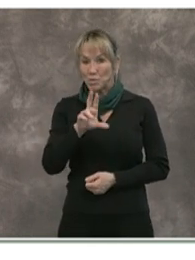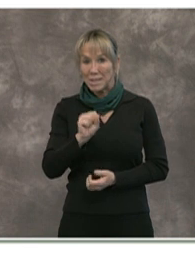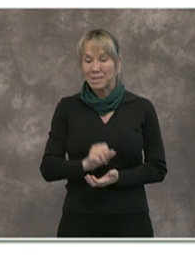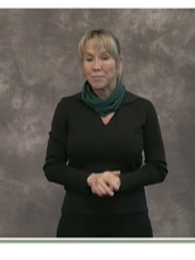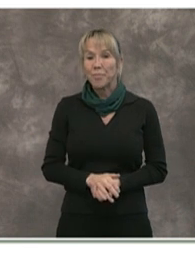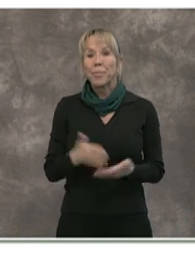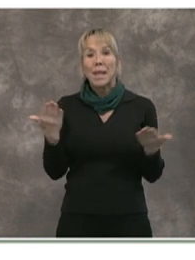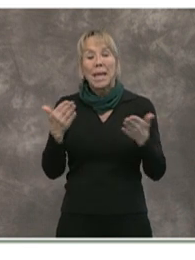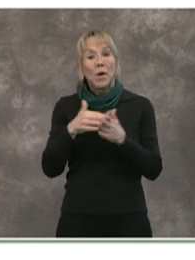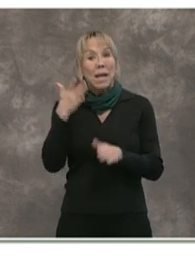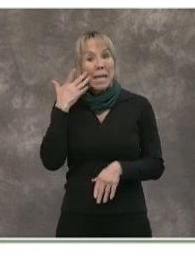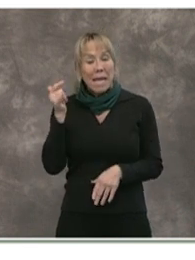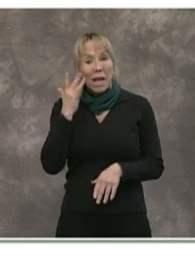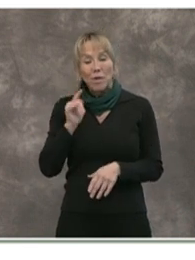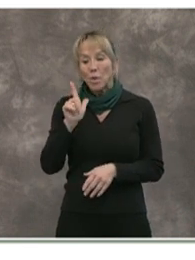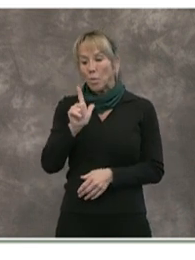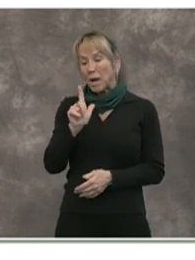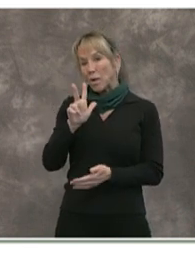there have been